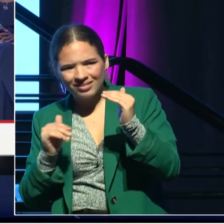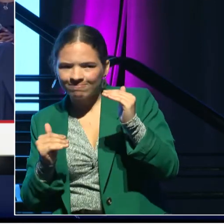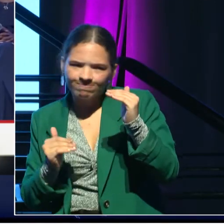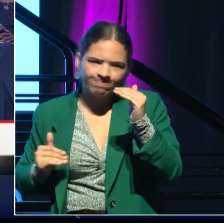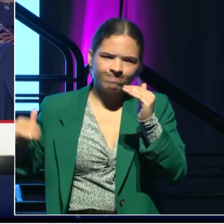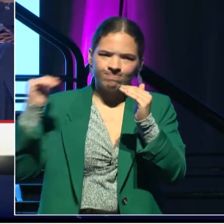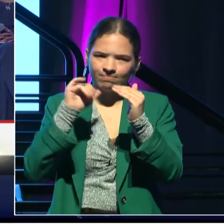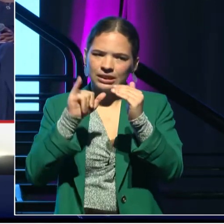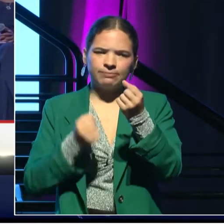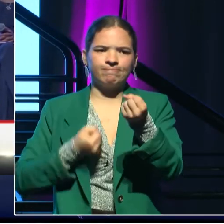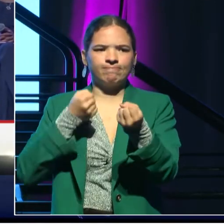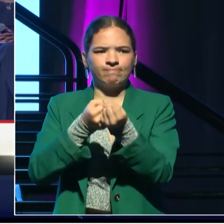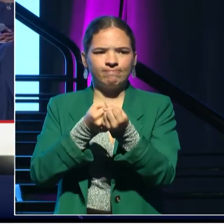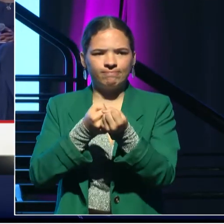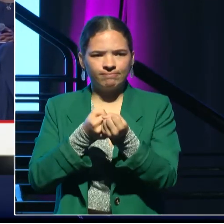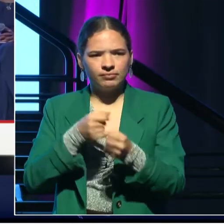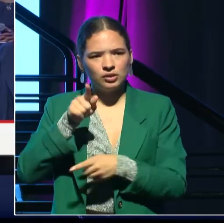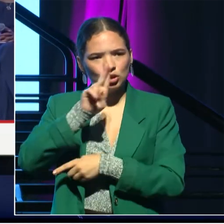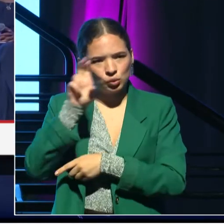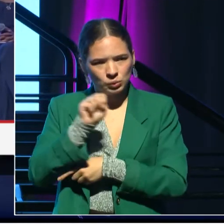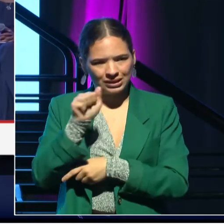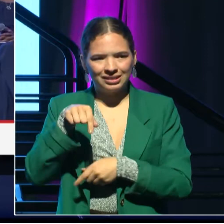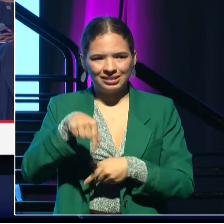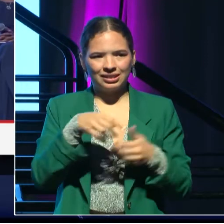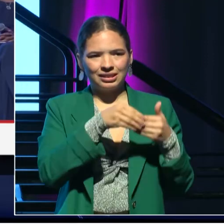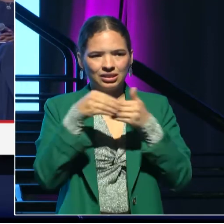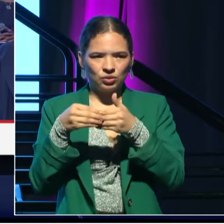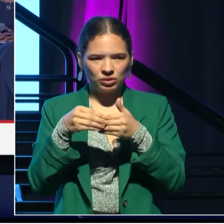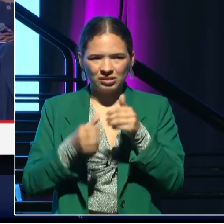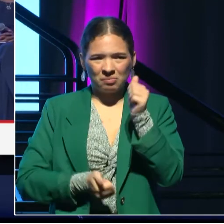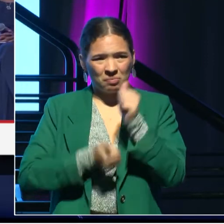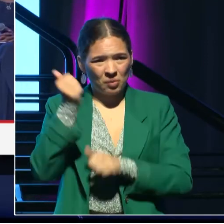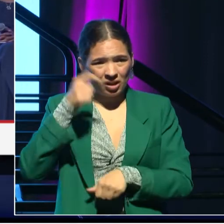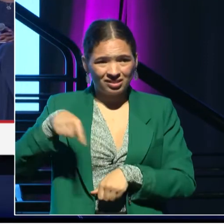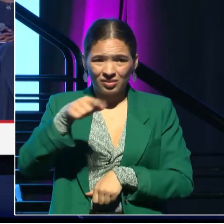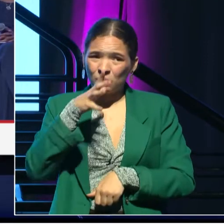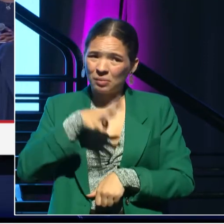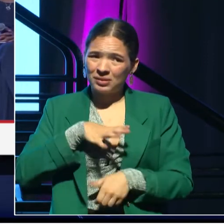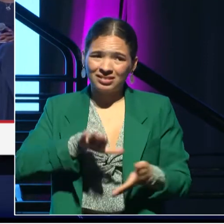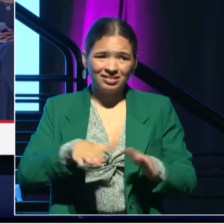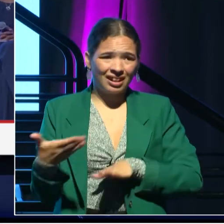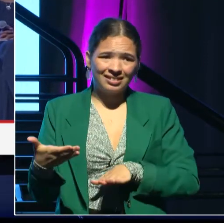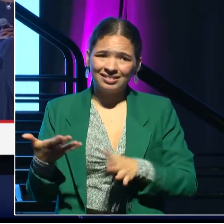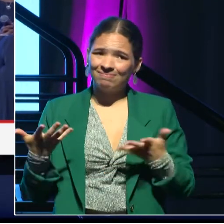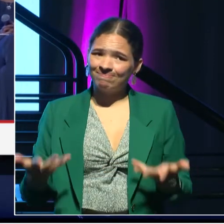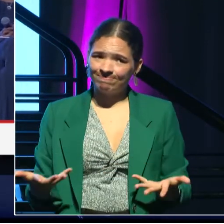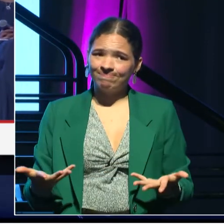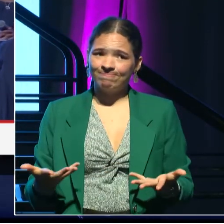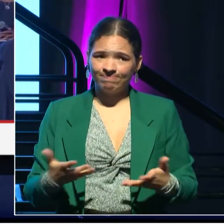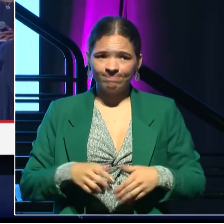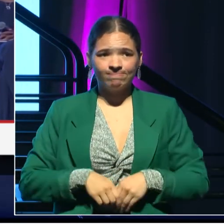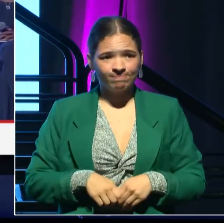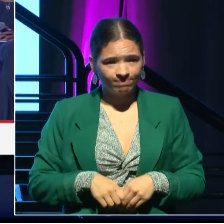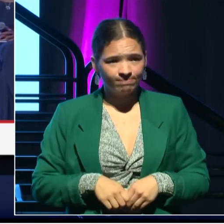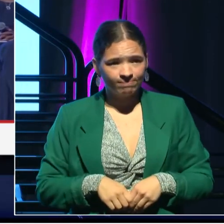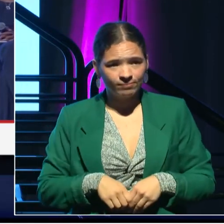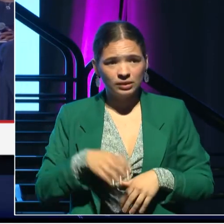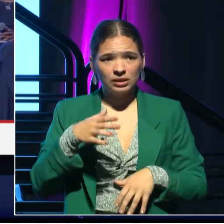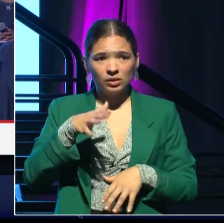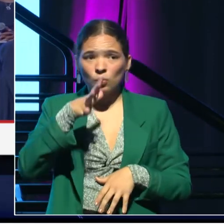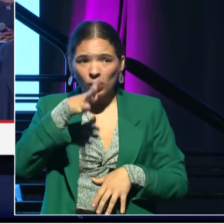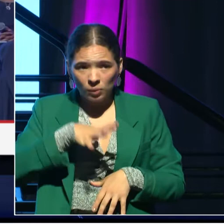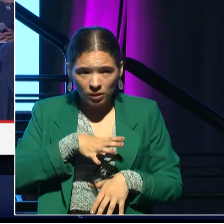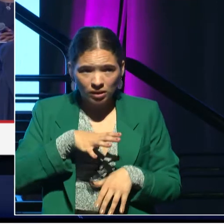in maternal deaths. And guess what? It's not just helping Black moms. It helps all of our moms. And so I